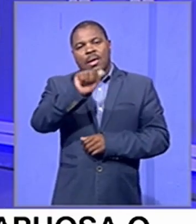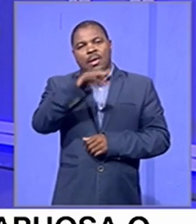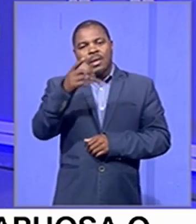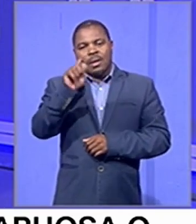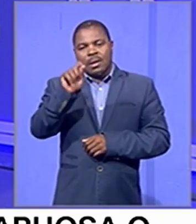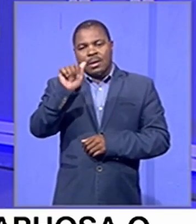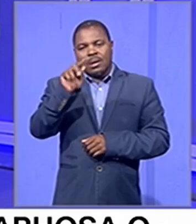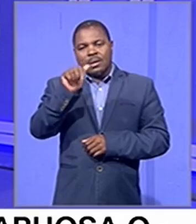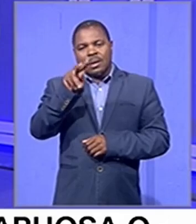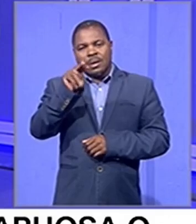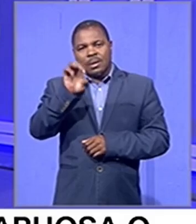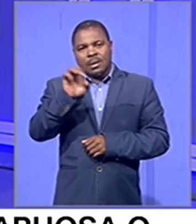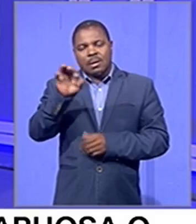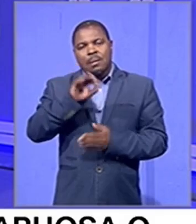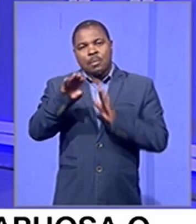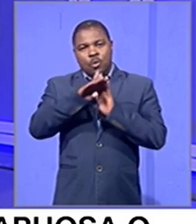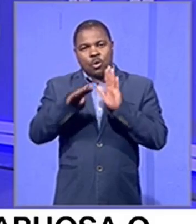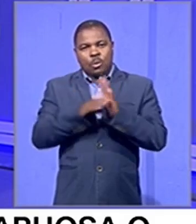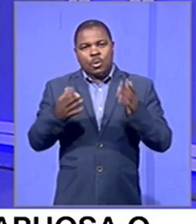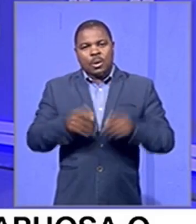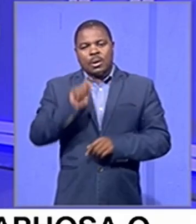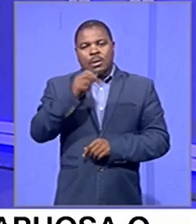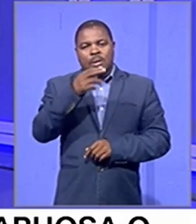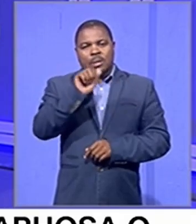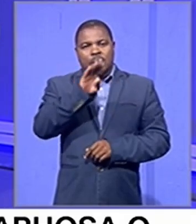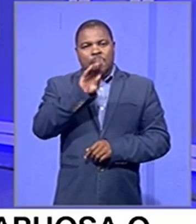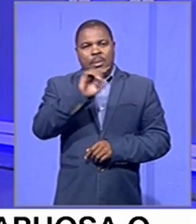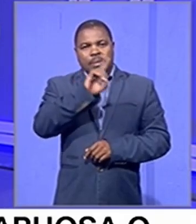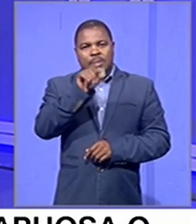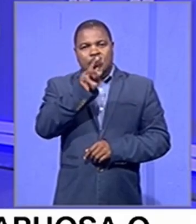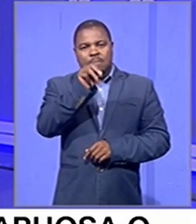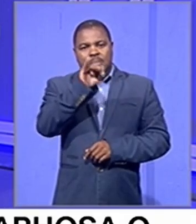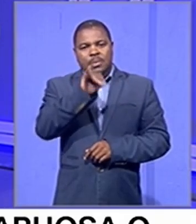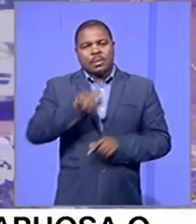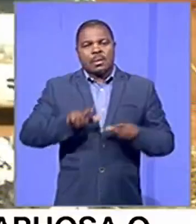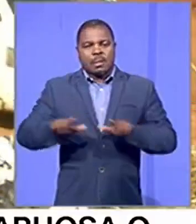le bile Northern ka ntlenyana ho Thaba Zimbi Limpopo.